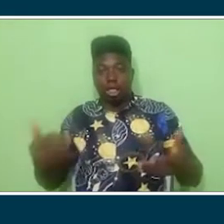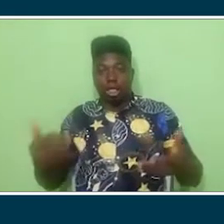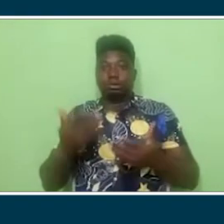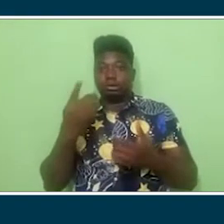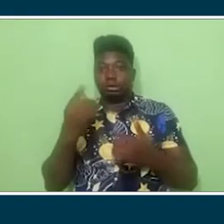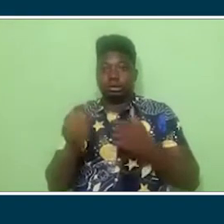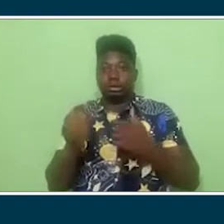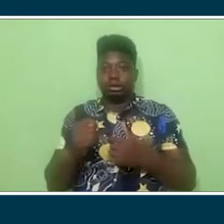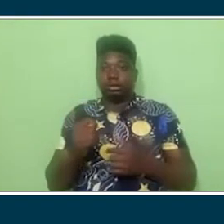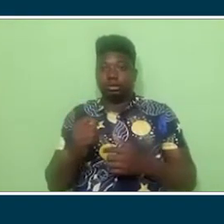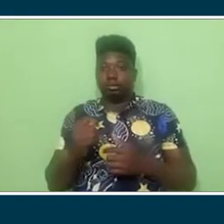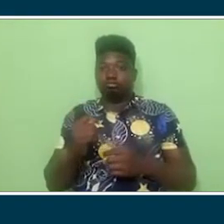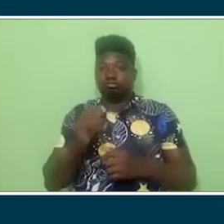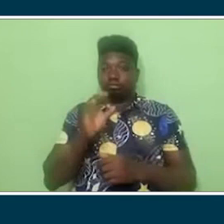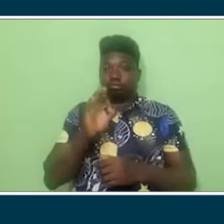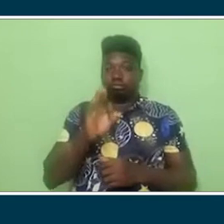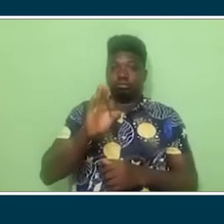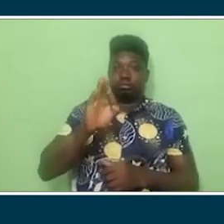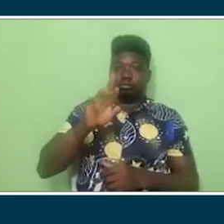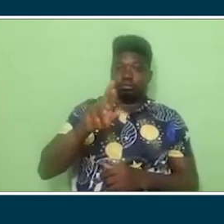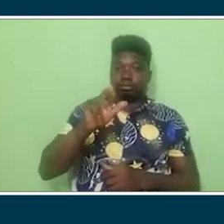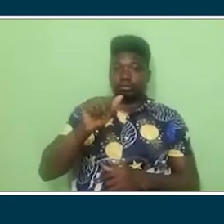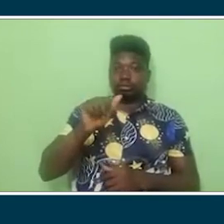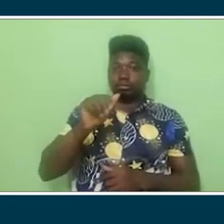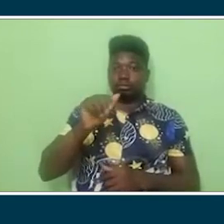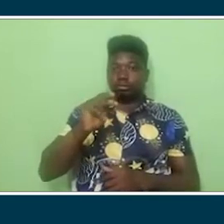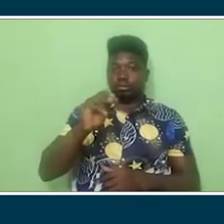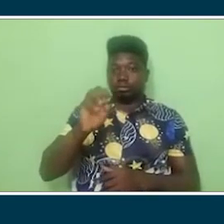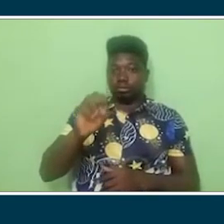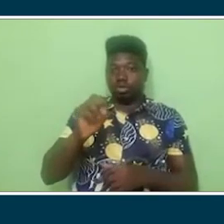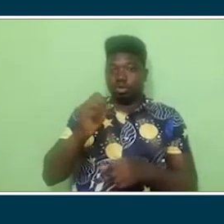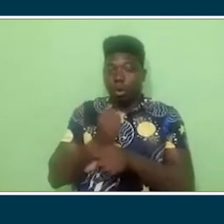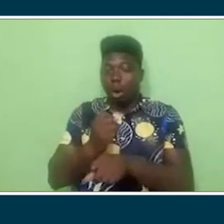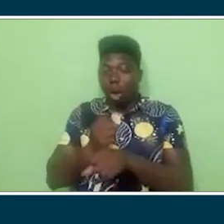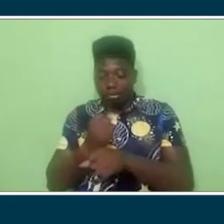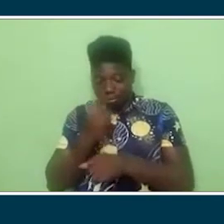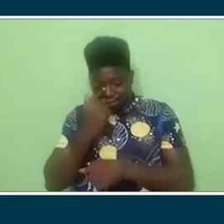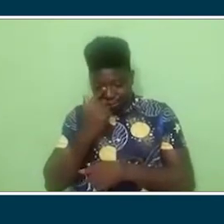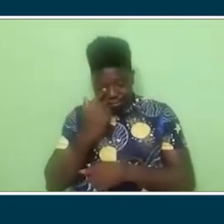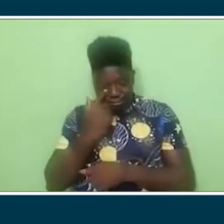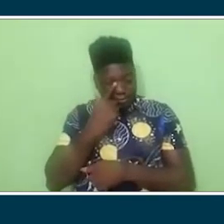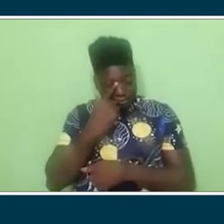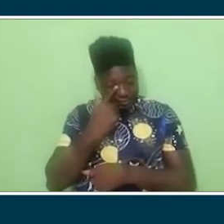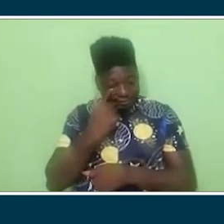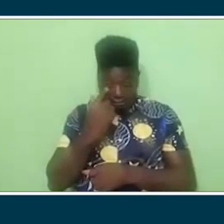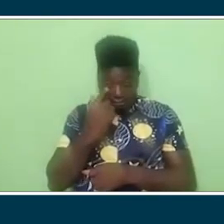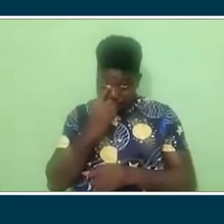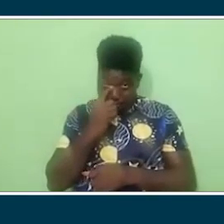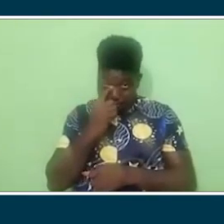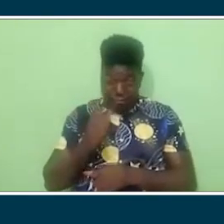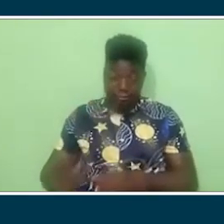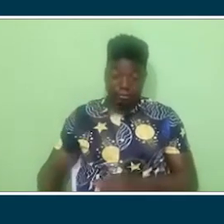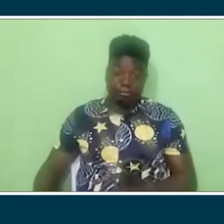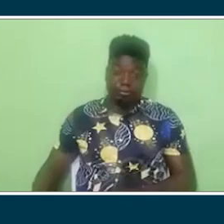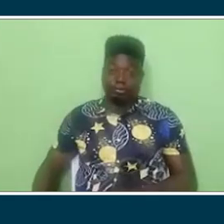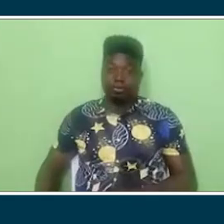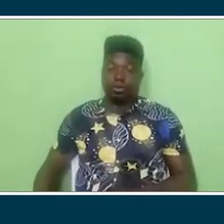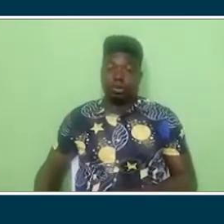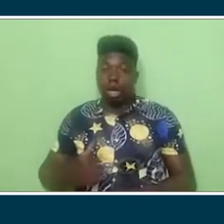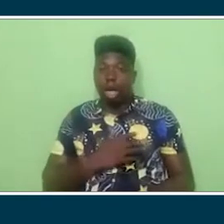that kind of explains the journey of the ally and in their, kind of infancy in